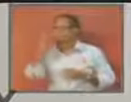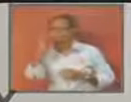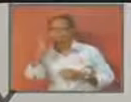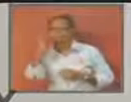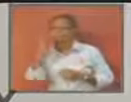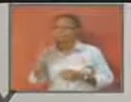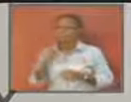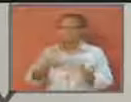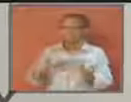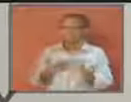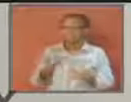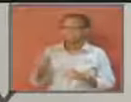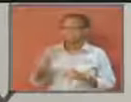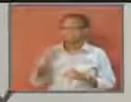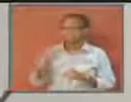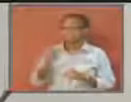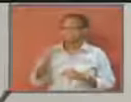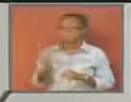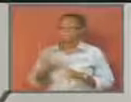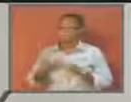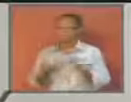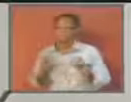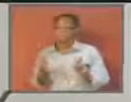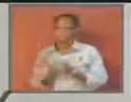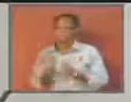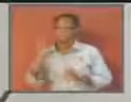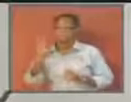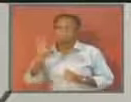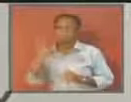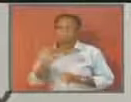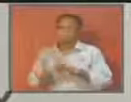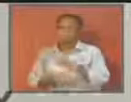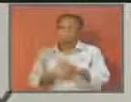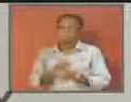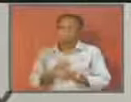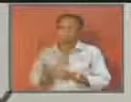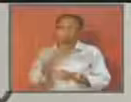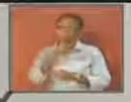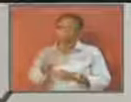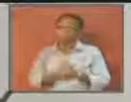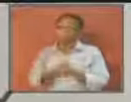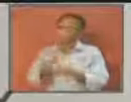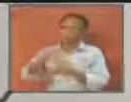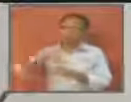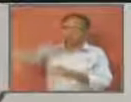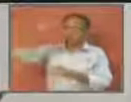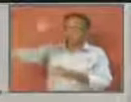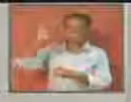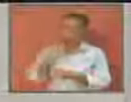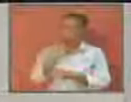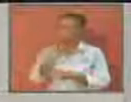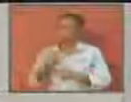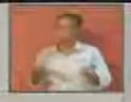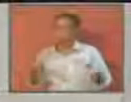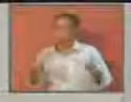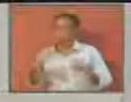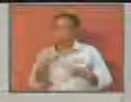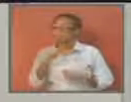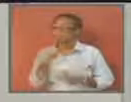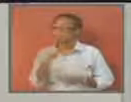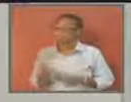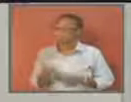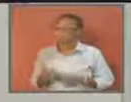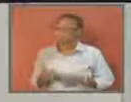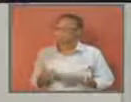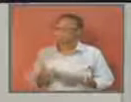having the over 60s doing the walk-ins. So it's not the general population that should be walking into a health center